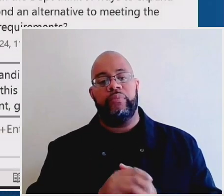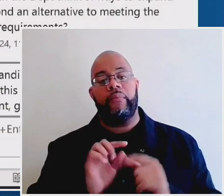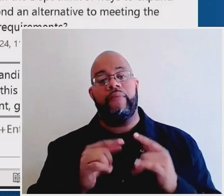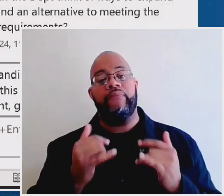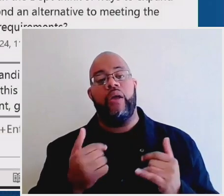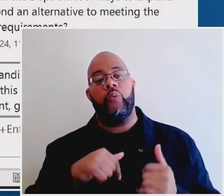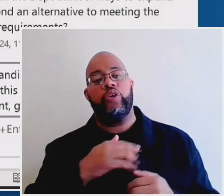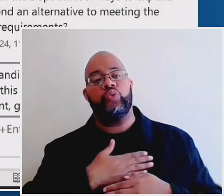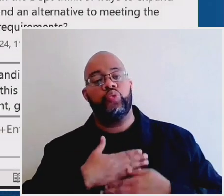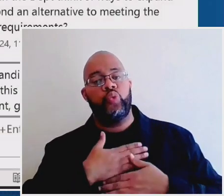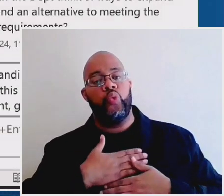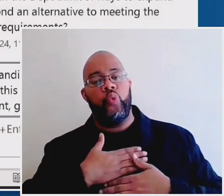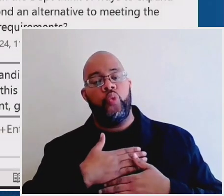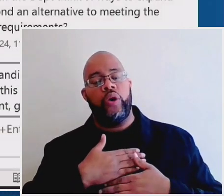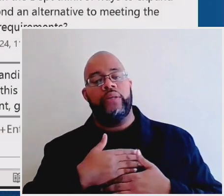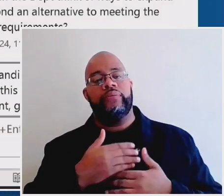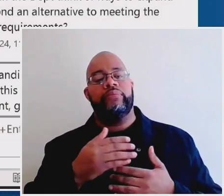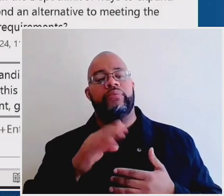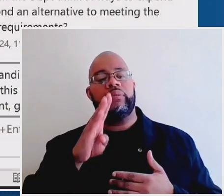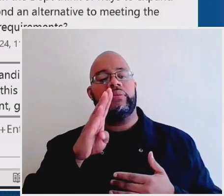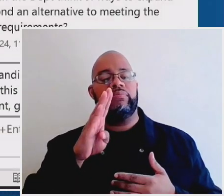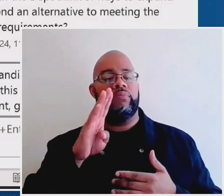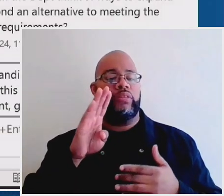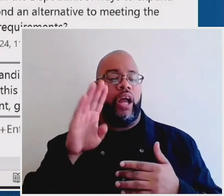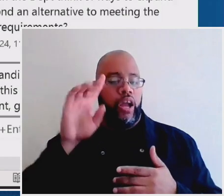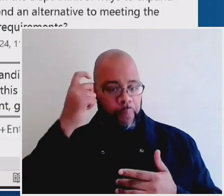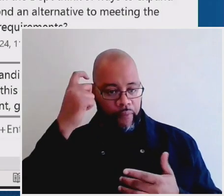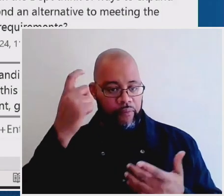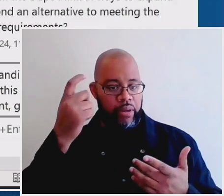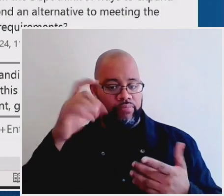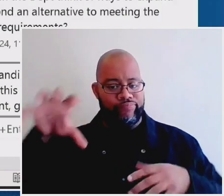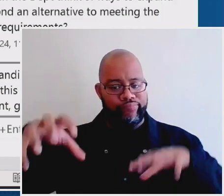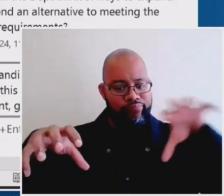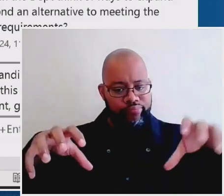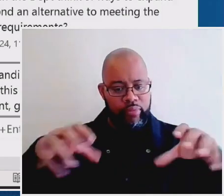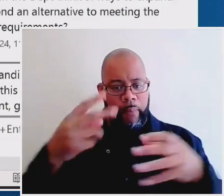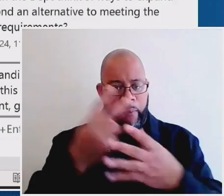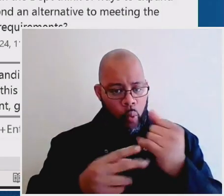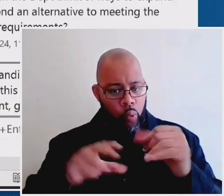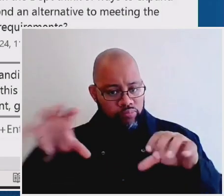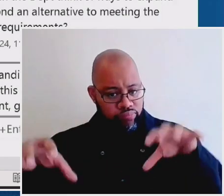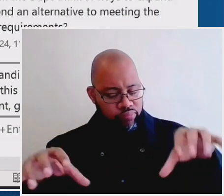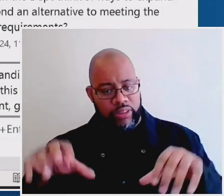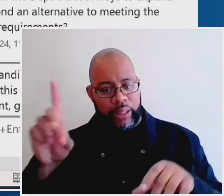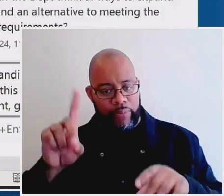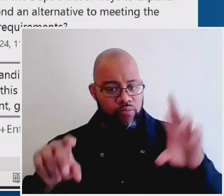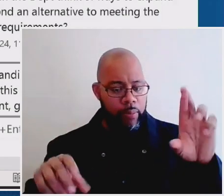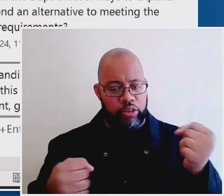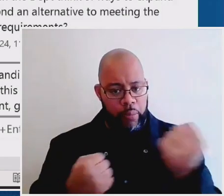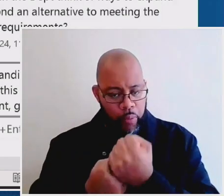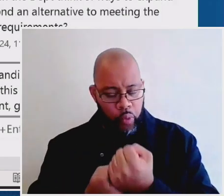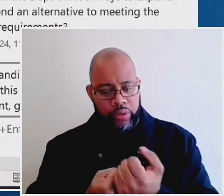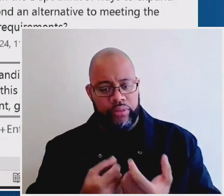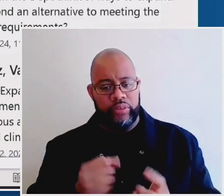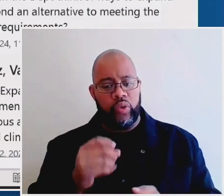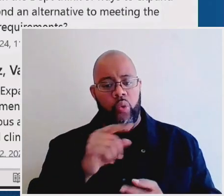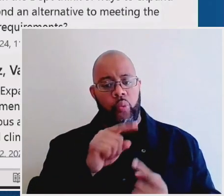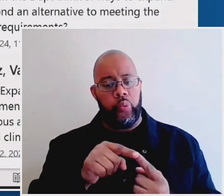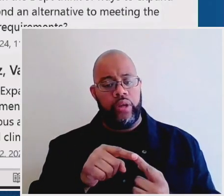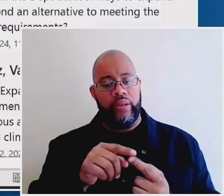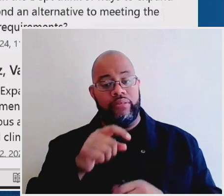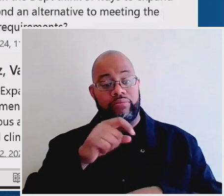enjoy bipartisan support in Congress for reauthorizing. So I think when the time